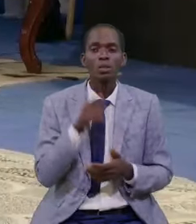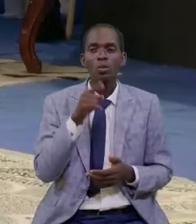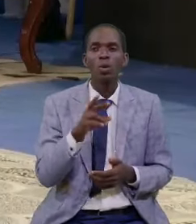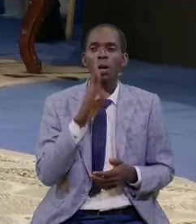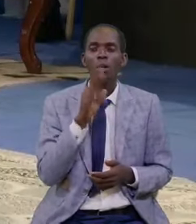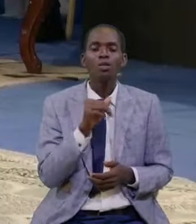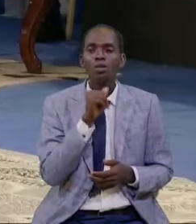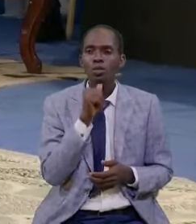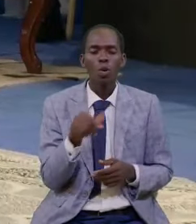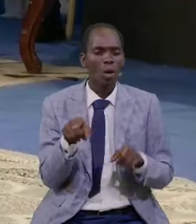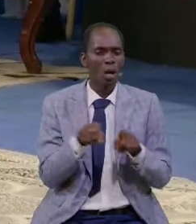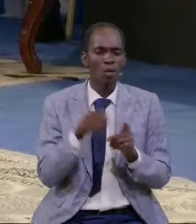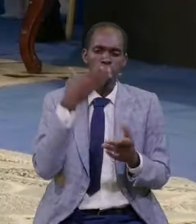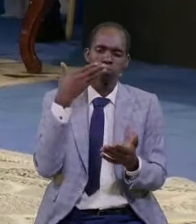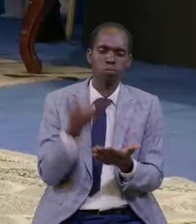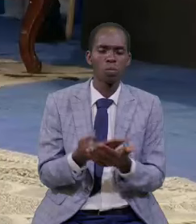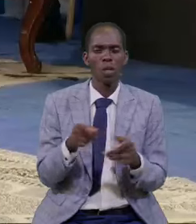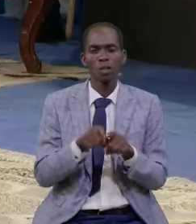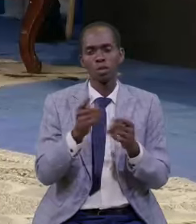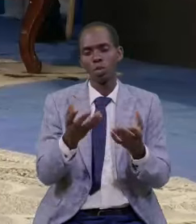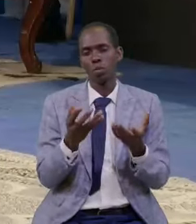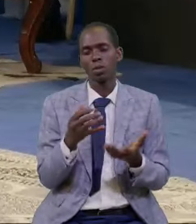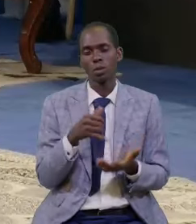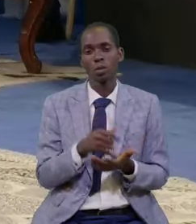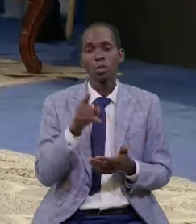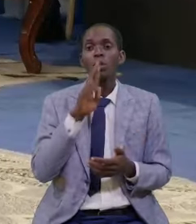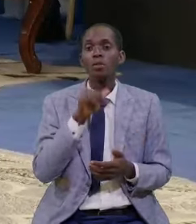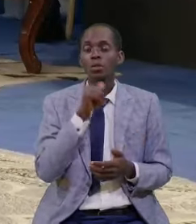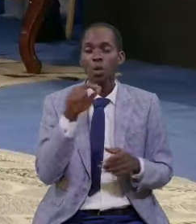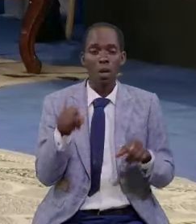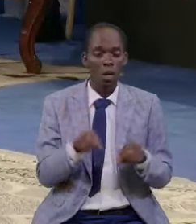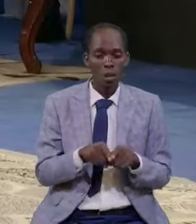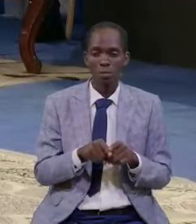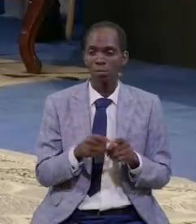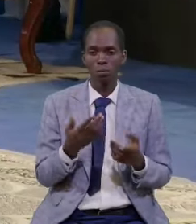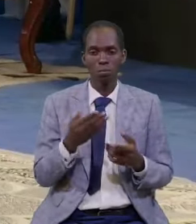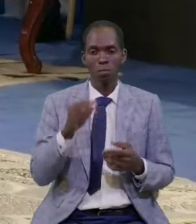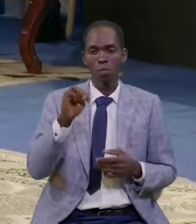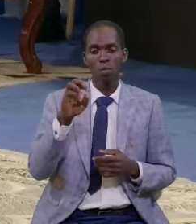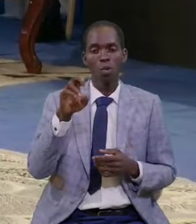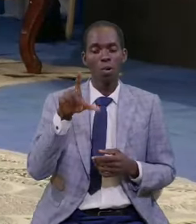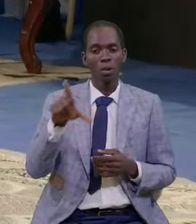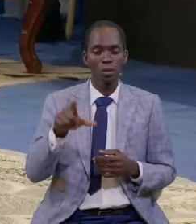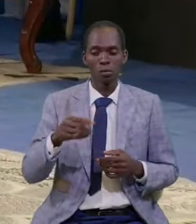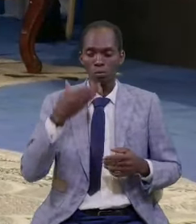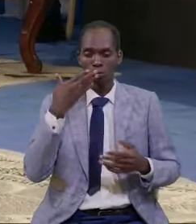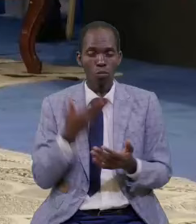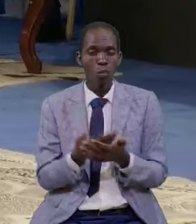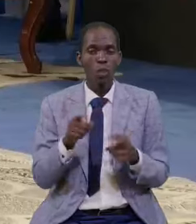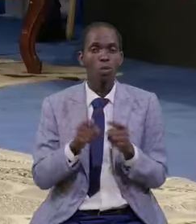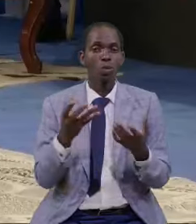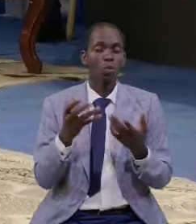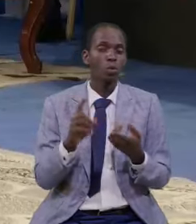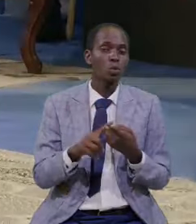to be. You are not as morally sound as you want to be. We begin to desire. He